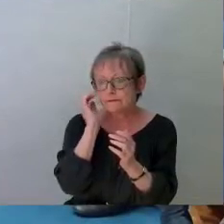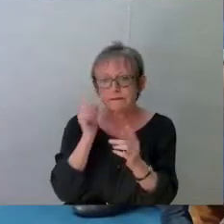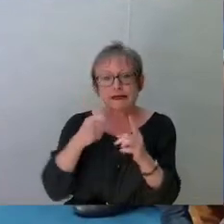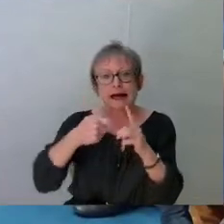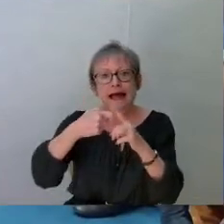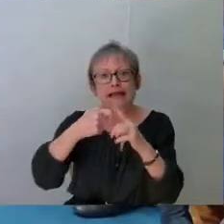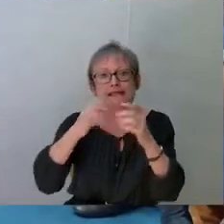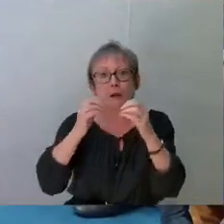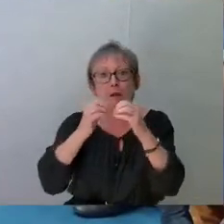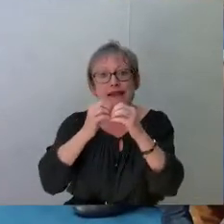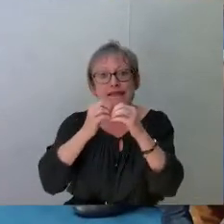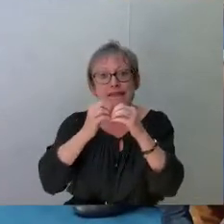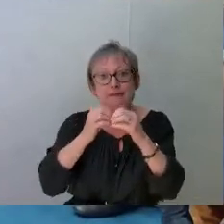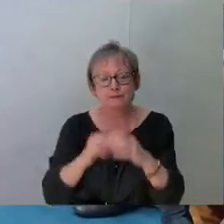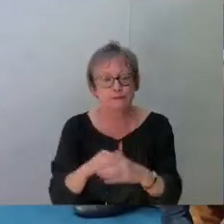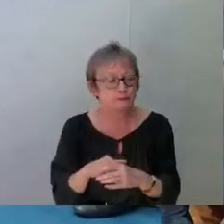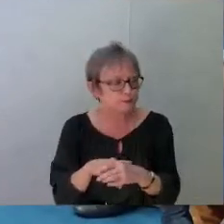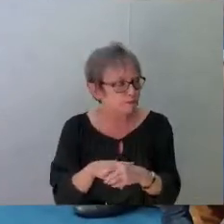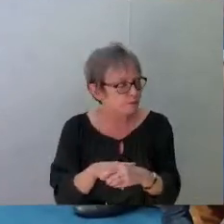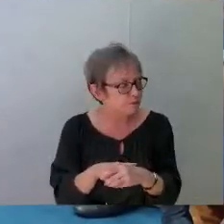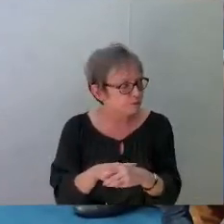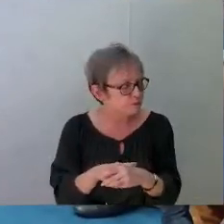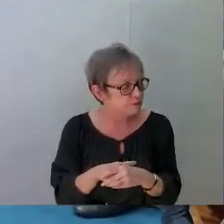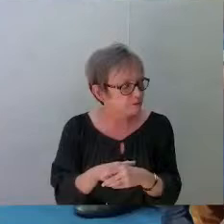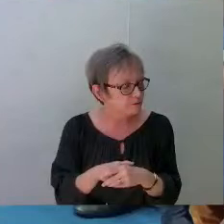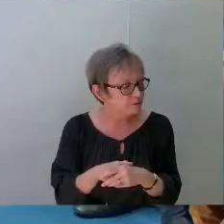Katie Bates.